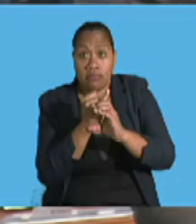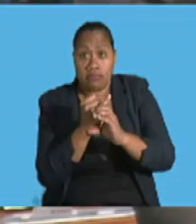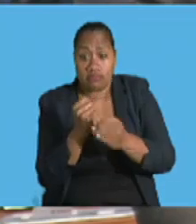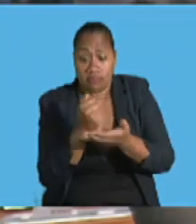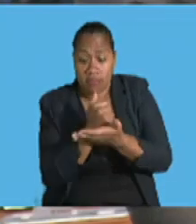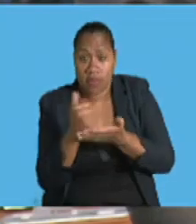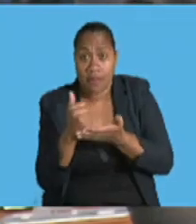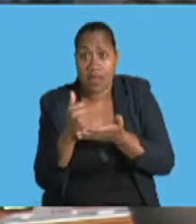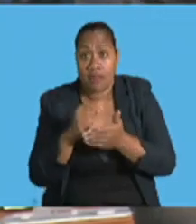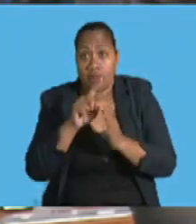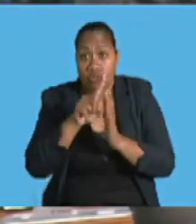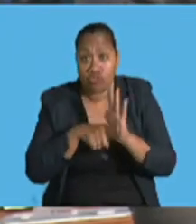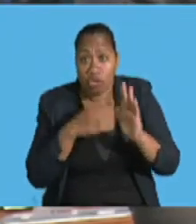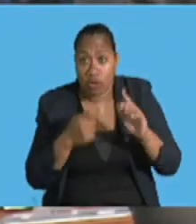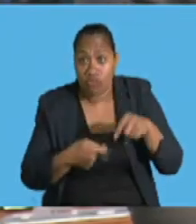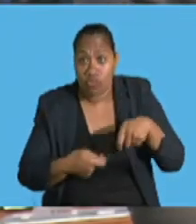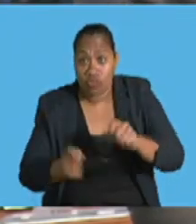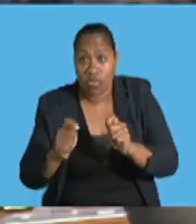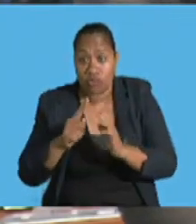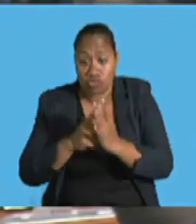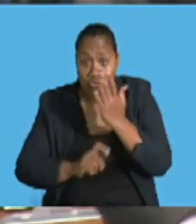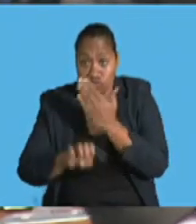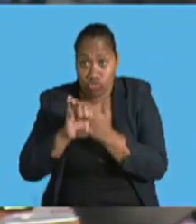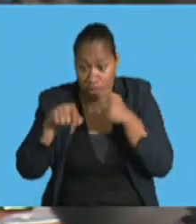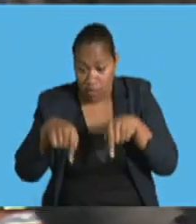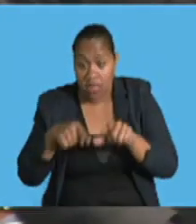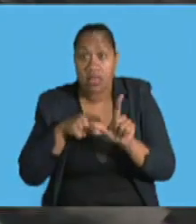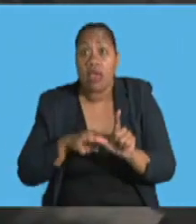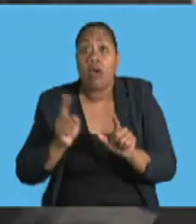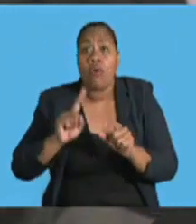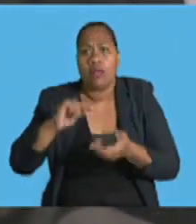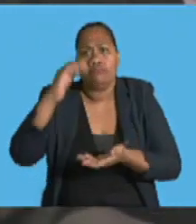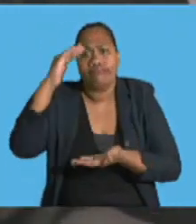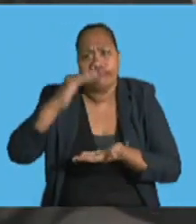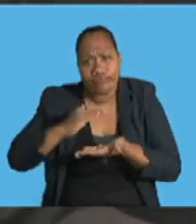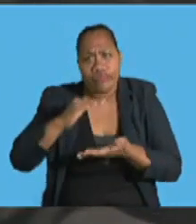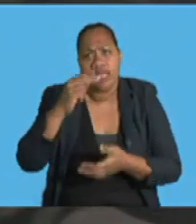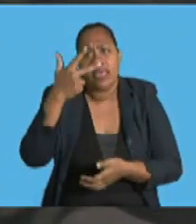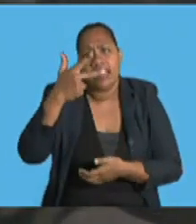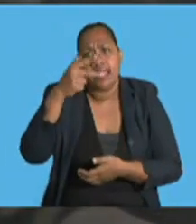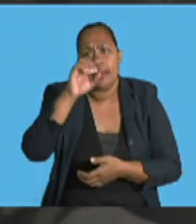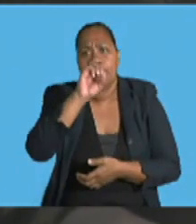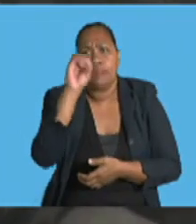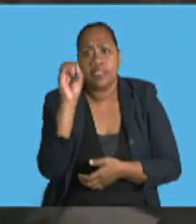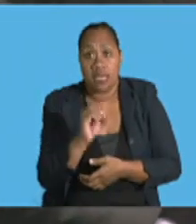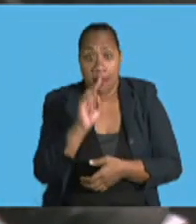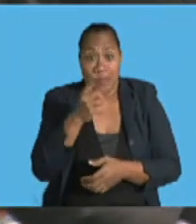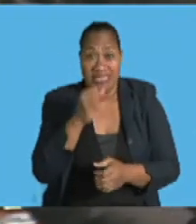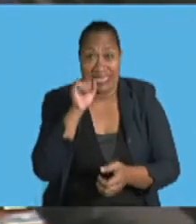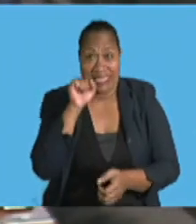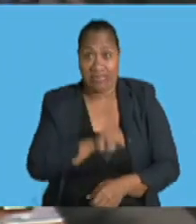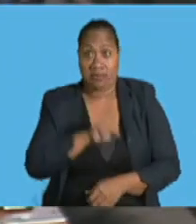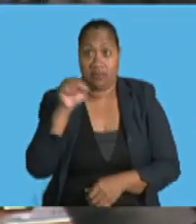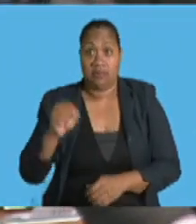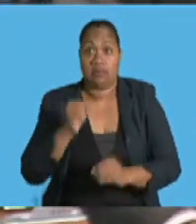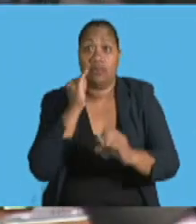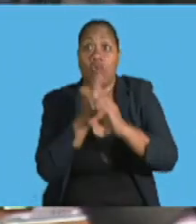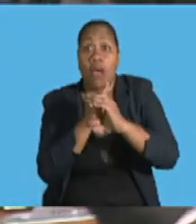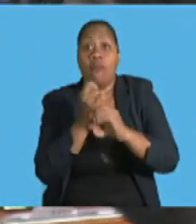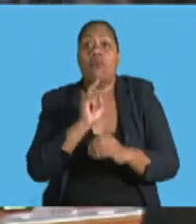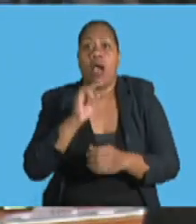year, overall crime has reduced by 8%, while serious crime is down by